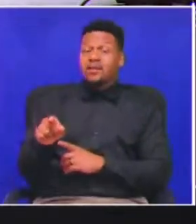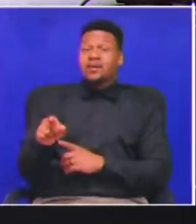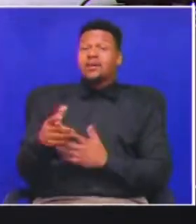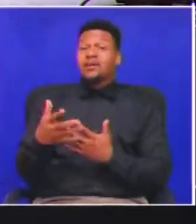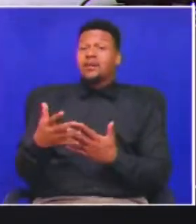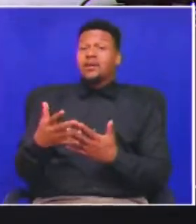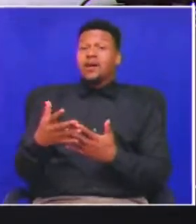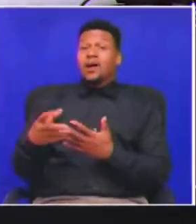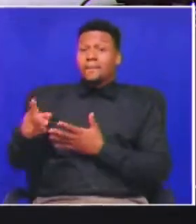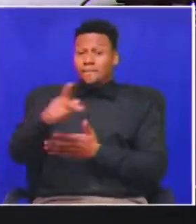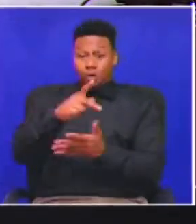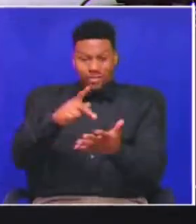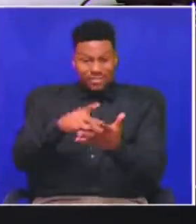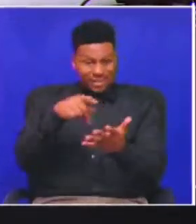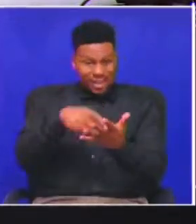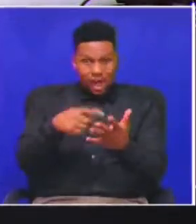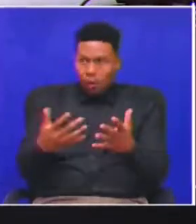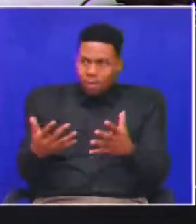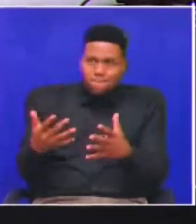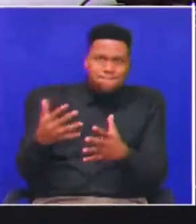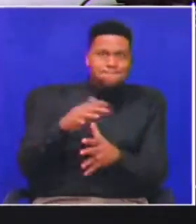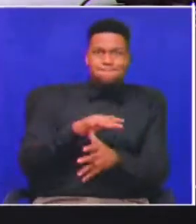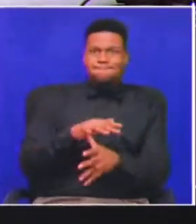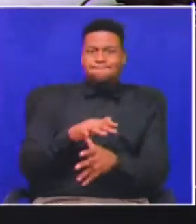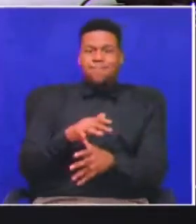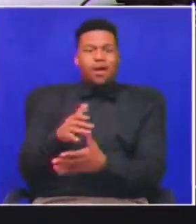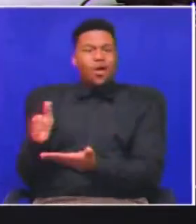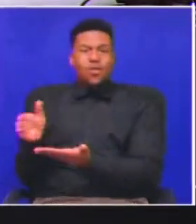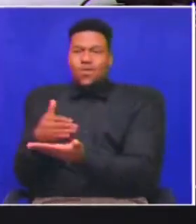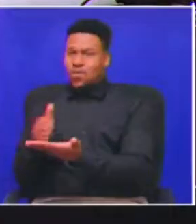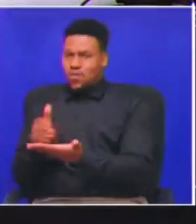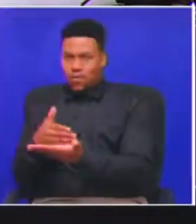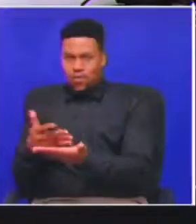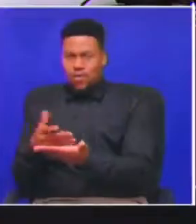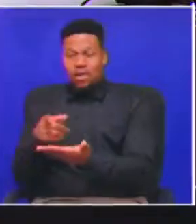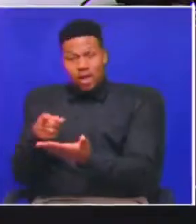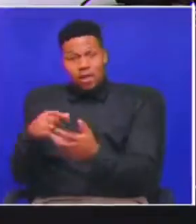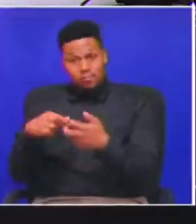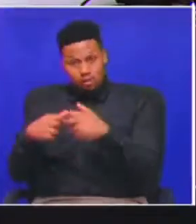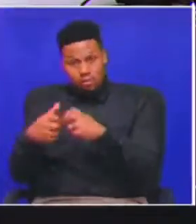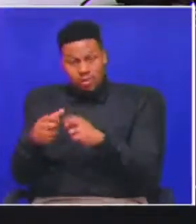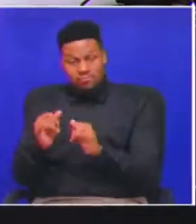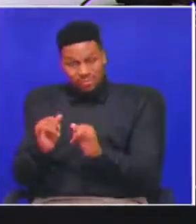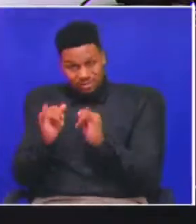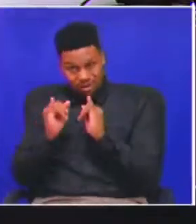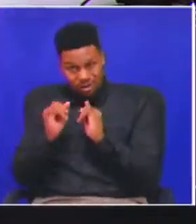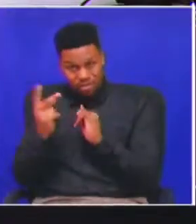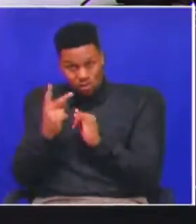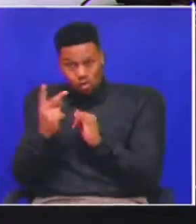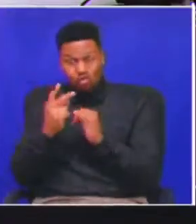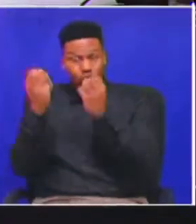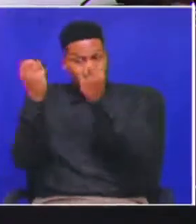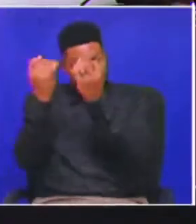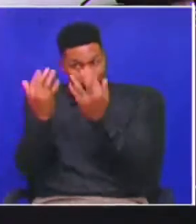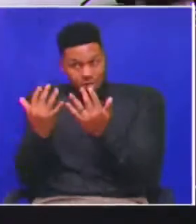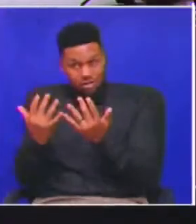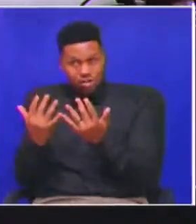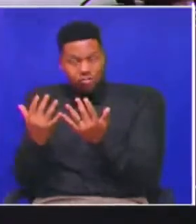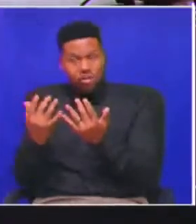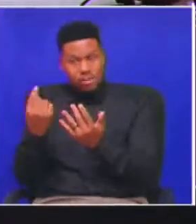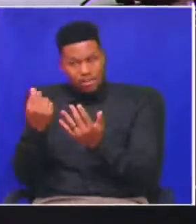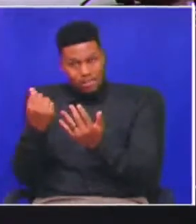a problem. And it is also a budgetary problem. In the past 3 or so